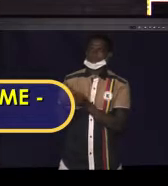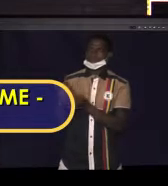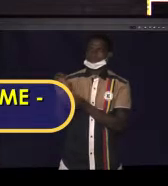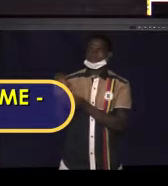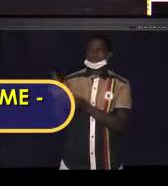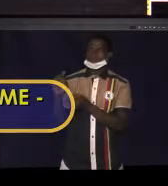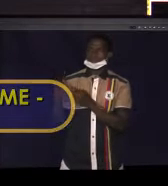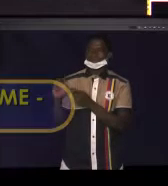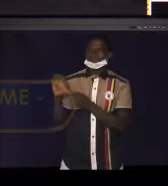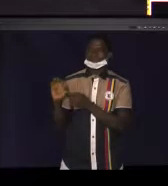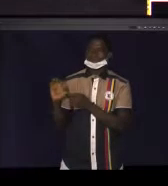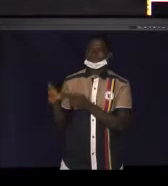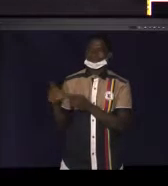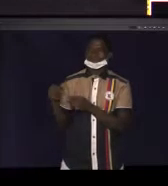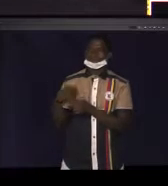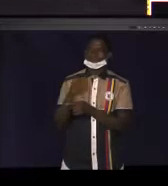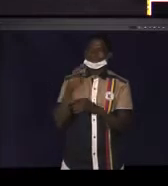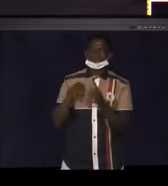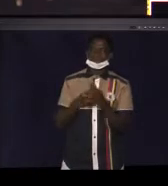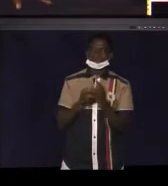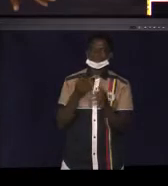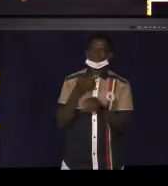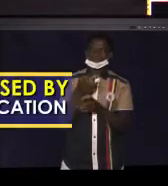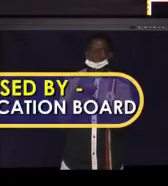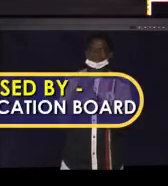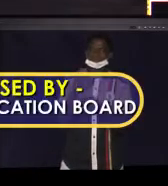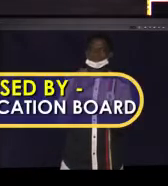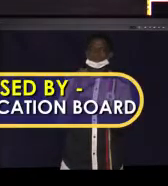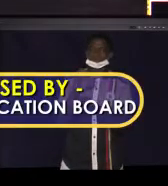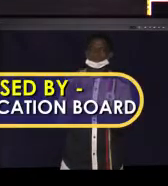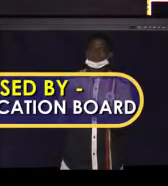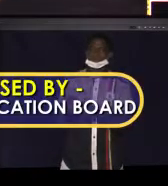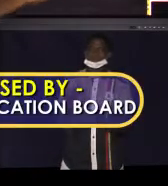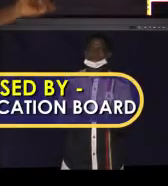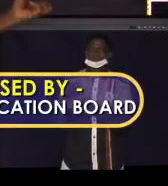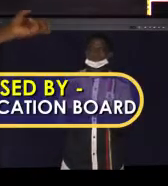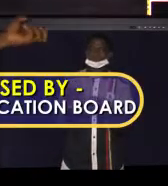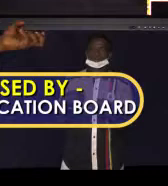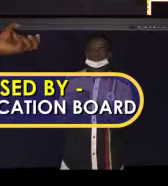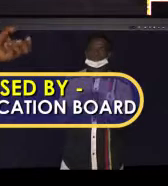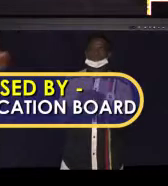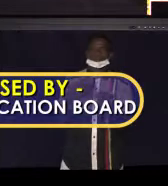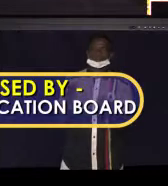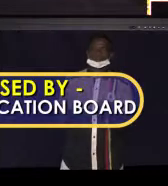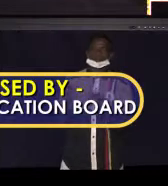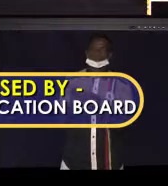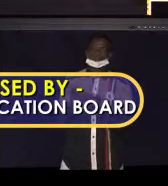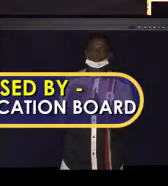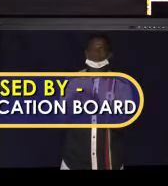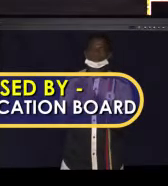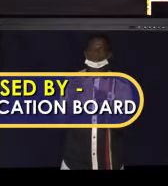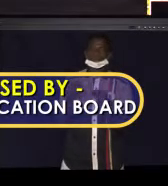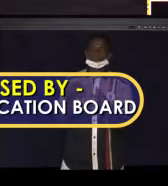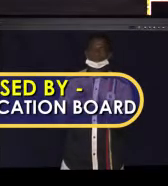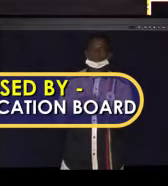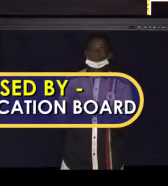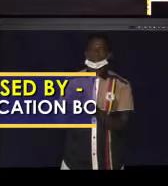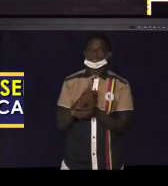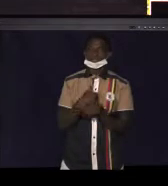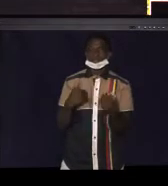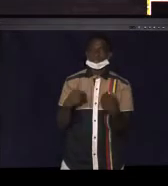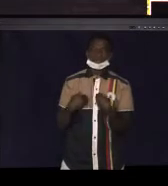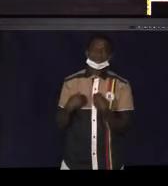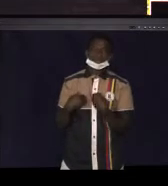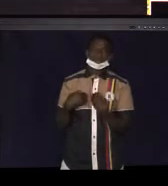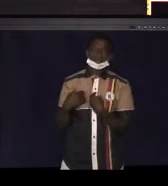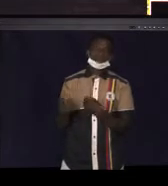But we will begin from the centiliters side, and that is because by the time we finish adding the centiliters, it is possible that we have